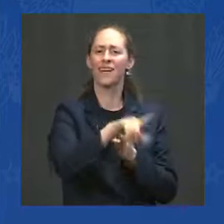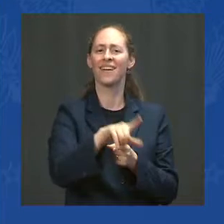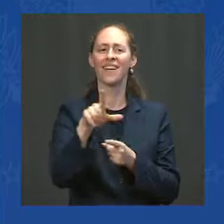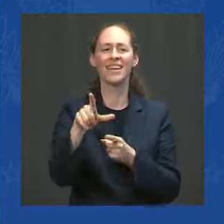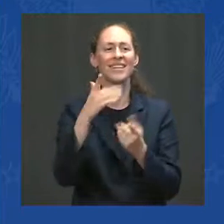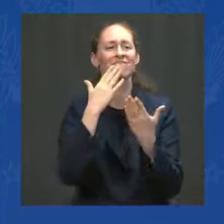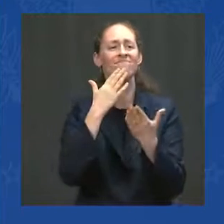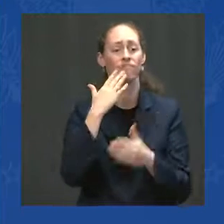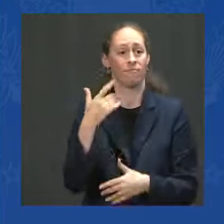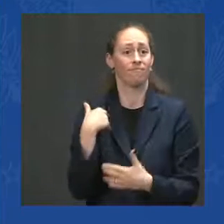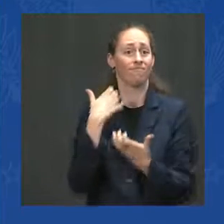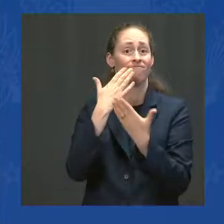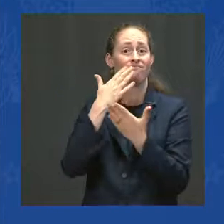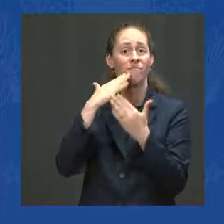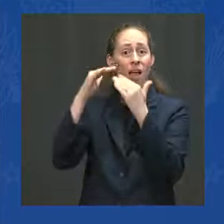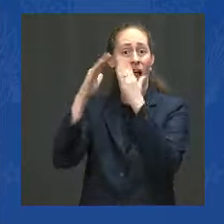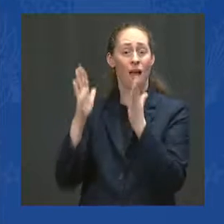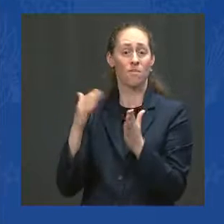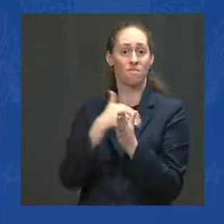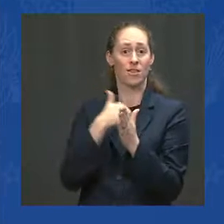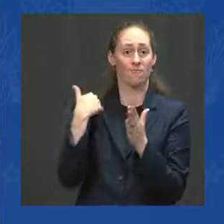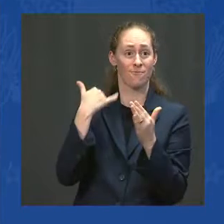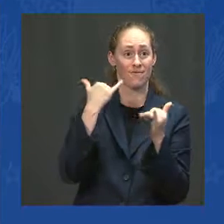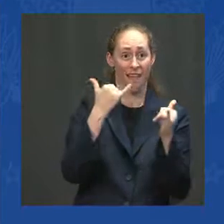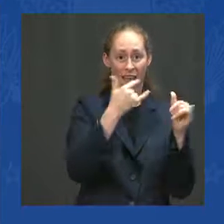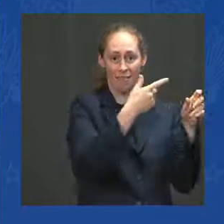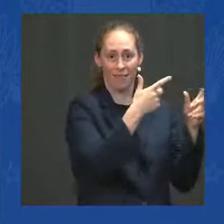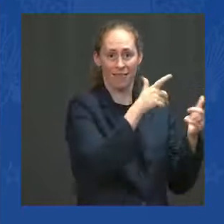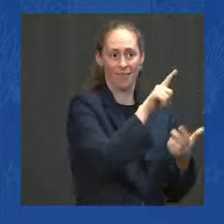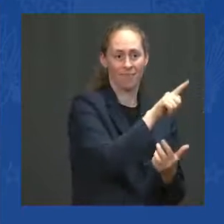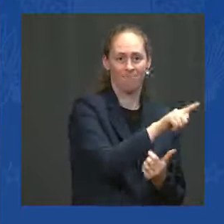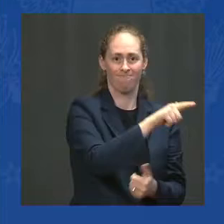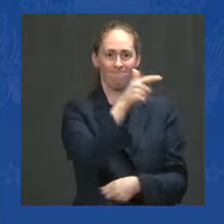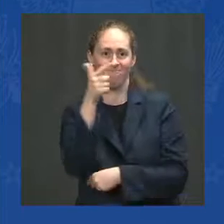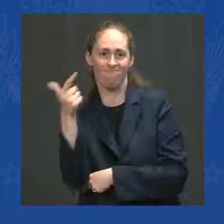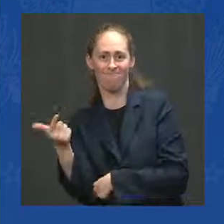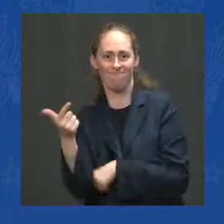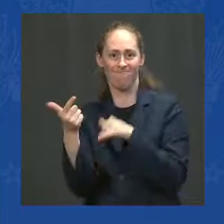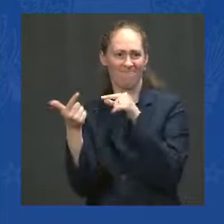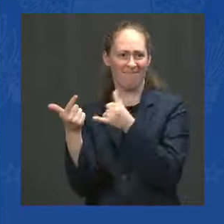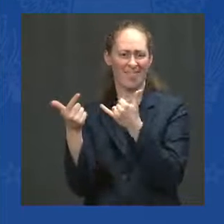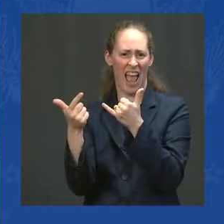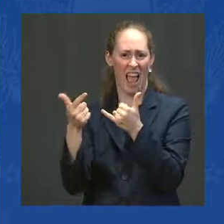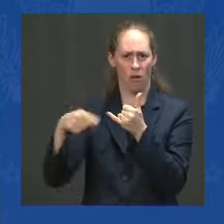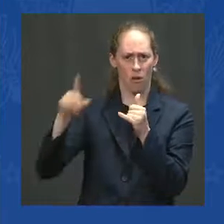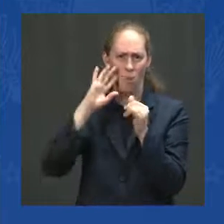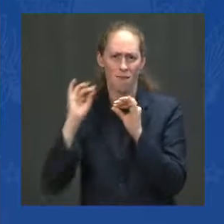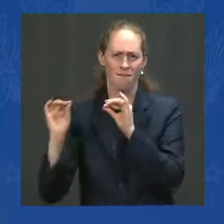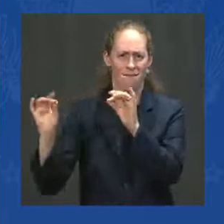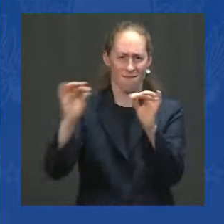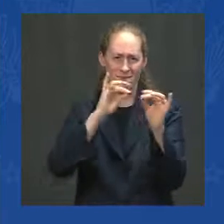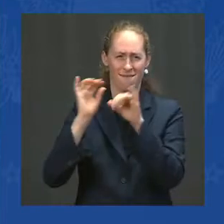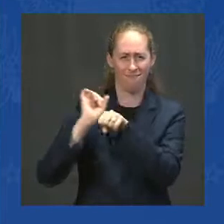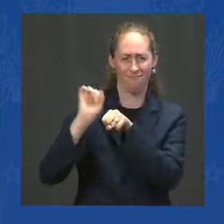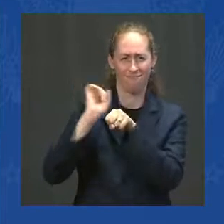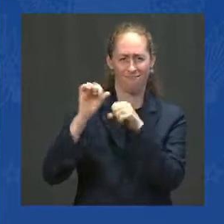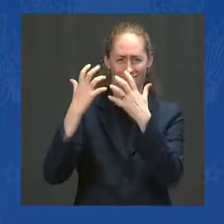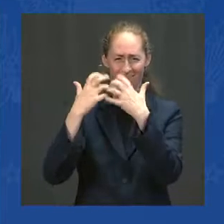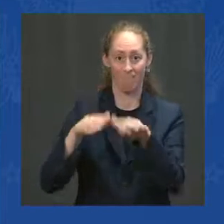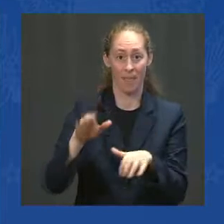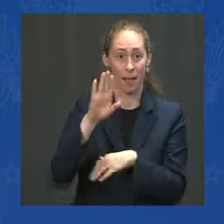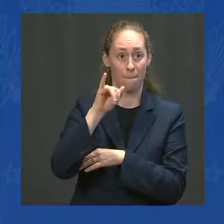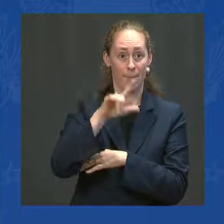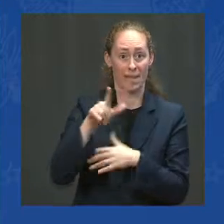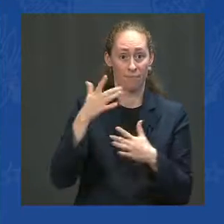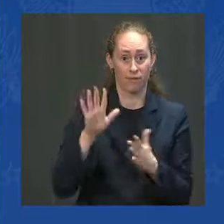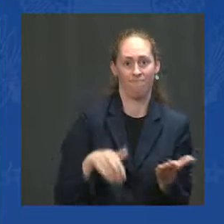House who will now work to get this bill to the President's desk. And first and foremost, we